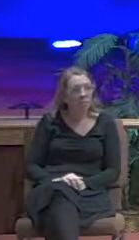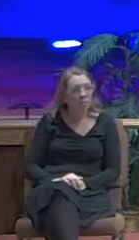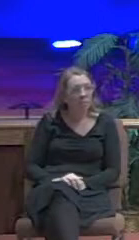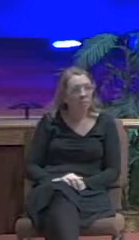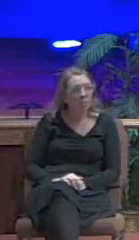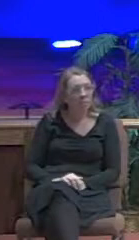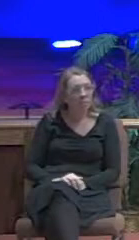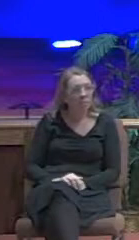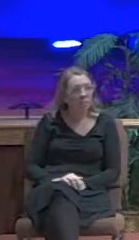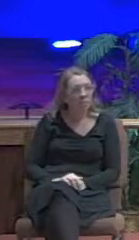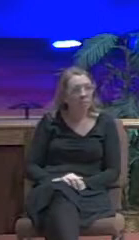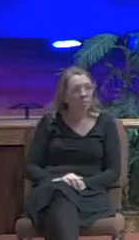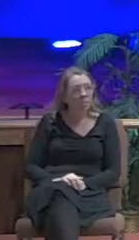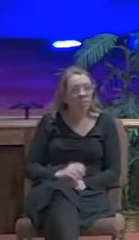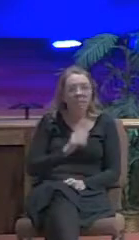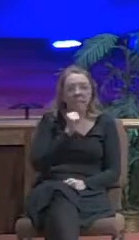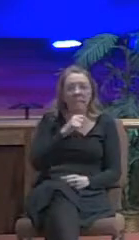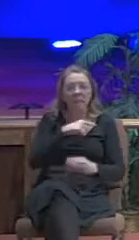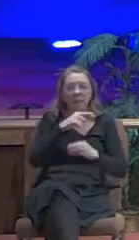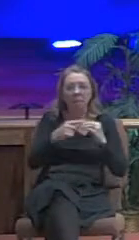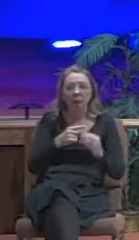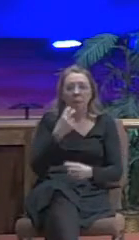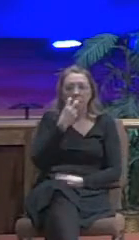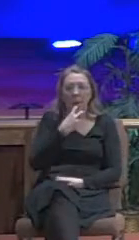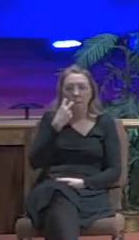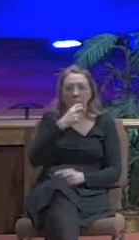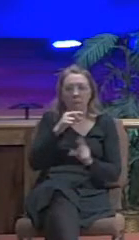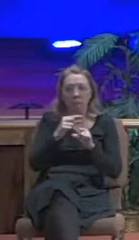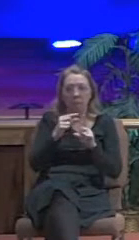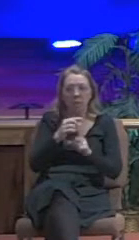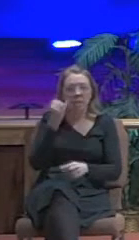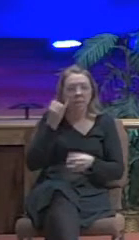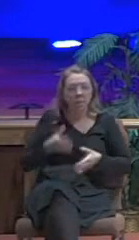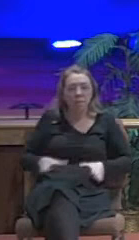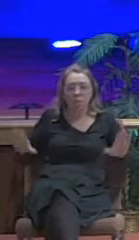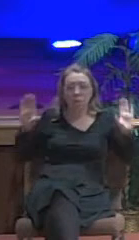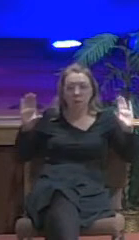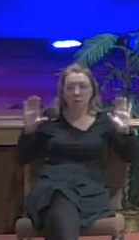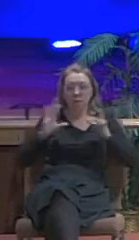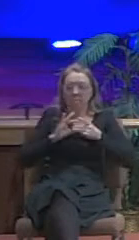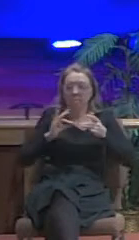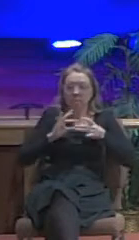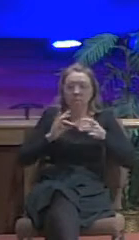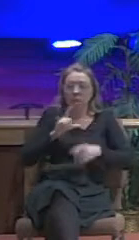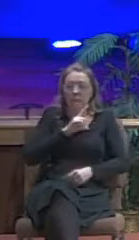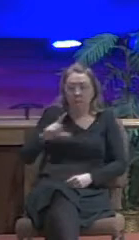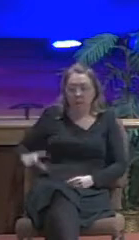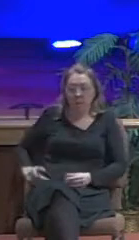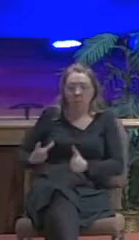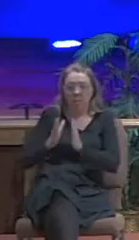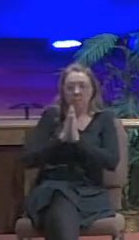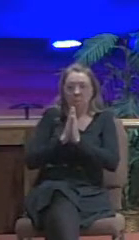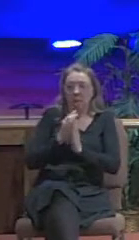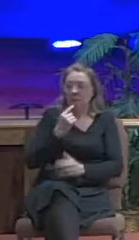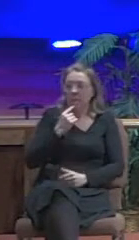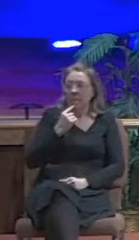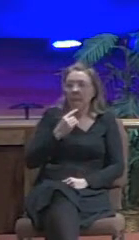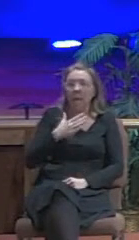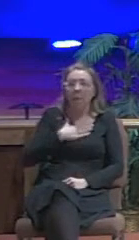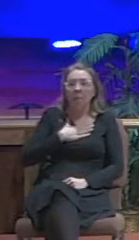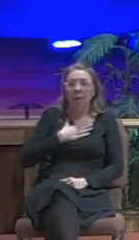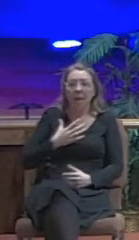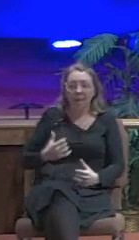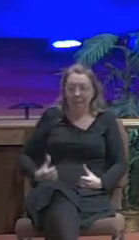words. When we surrender, say the Lord's Prayer, it's saying, Lord, I'm surrendering my entire life to